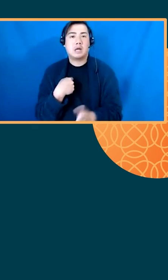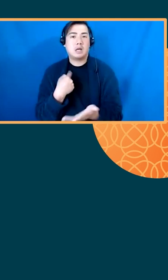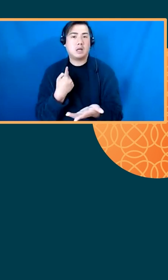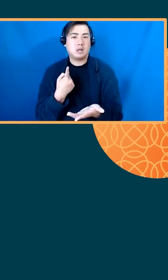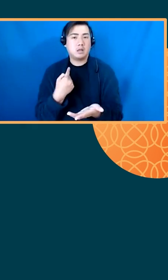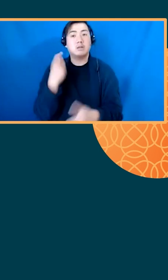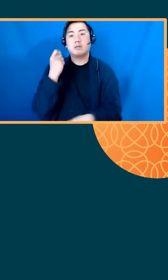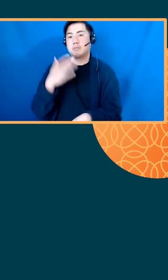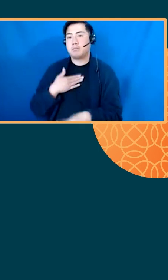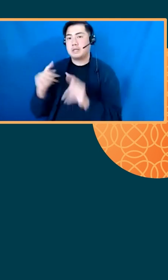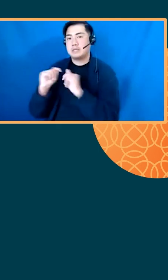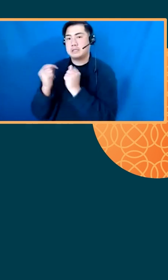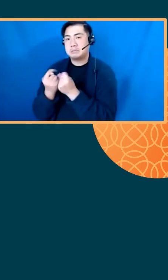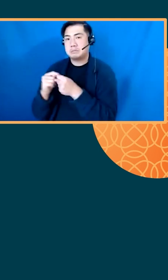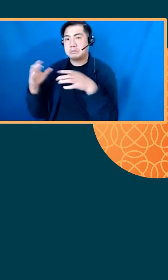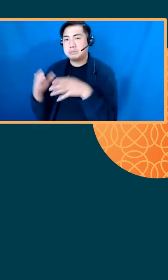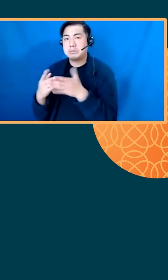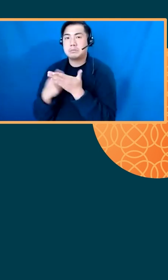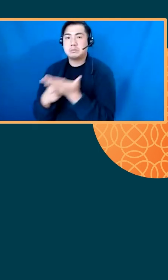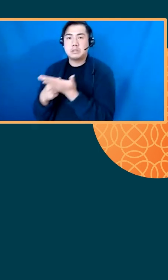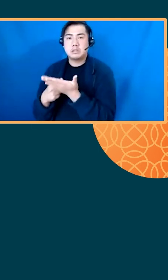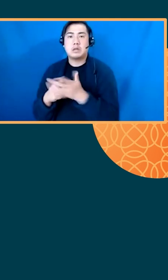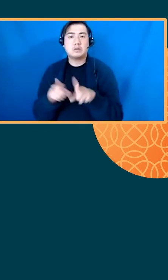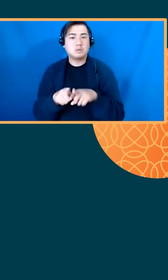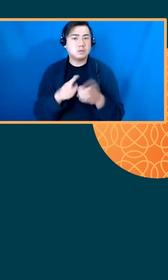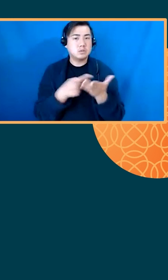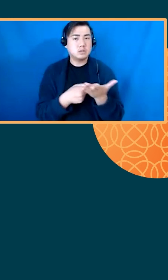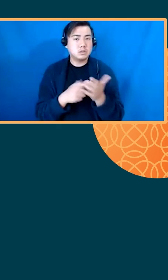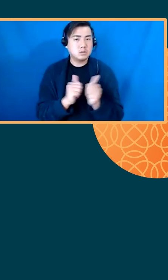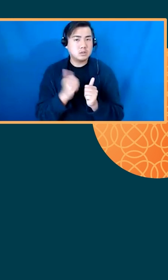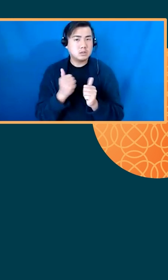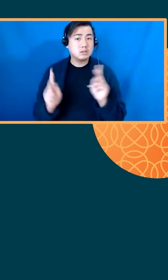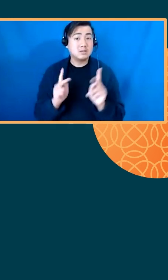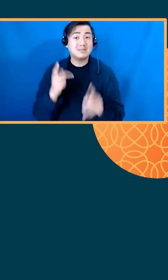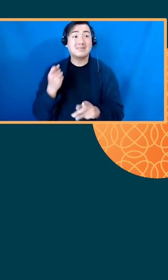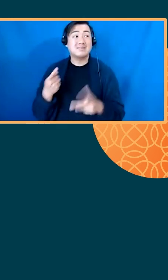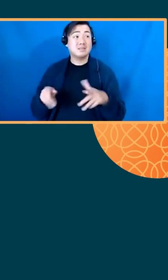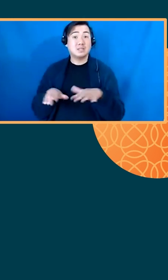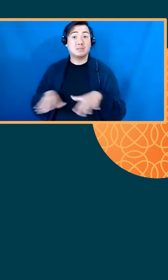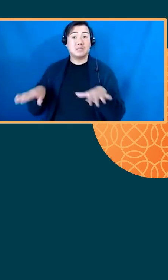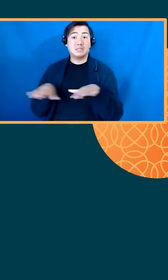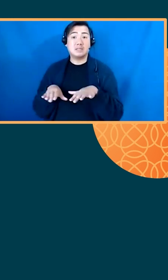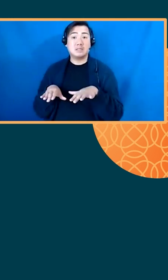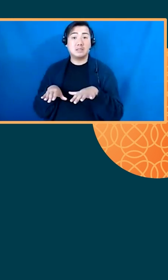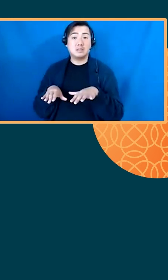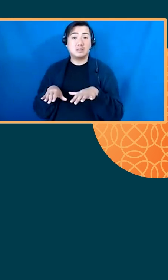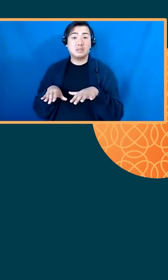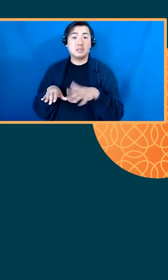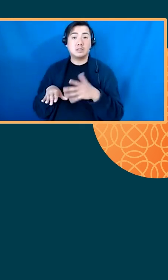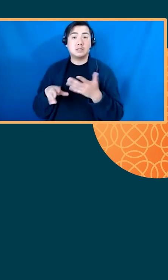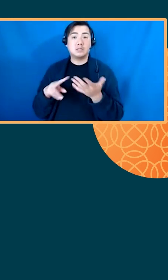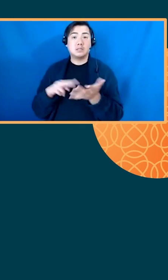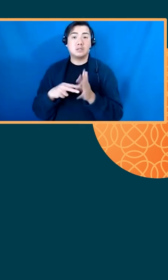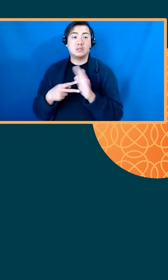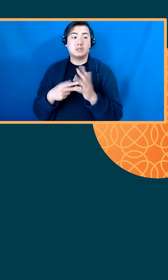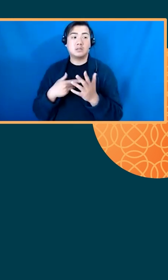discussions with my team and with other folks is within a space, your awareness of that